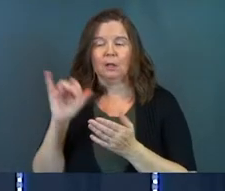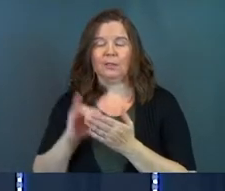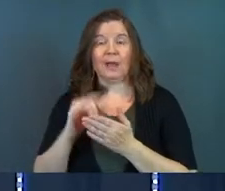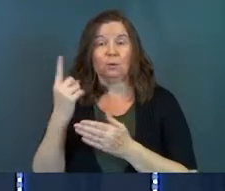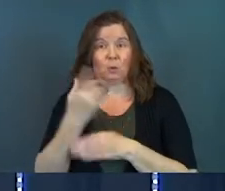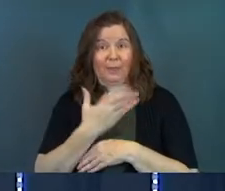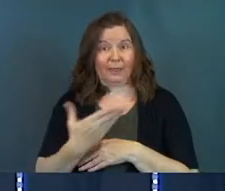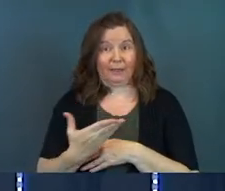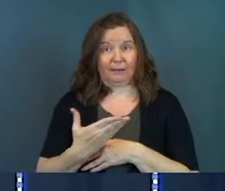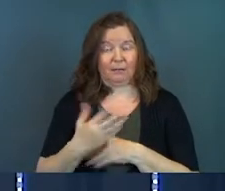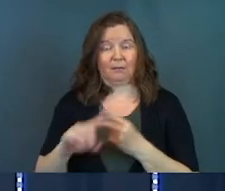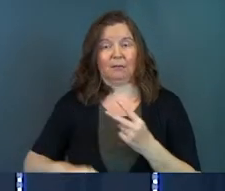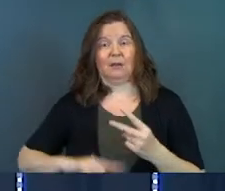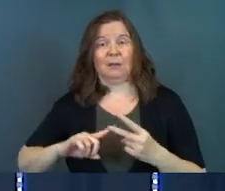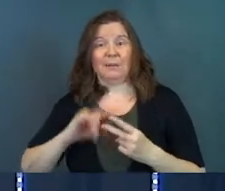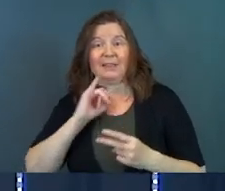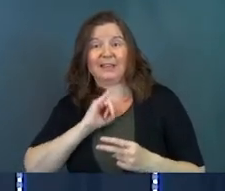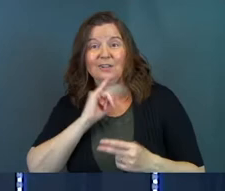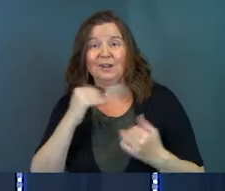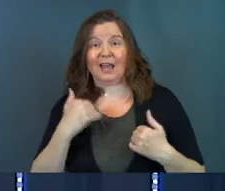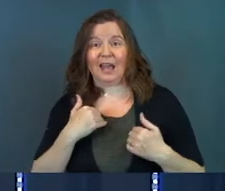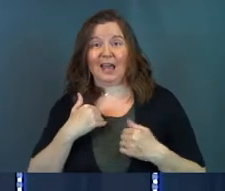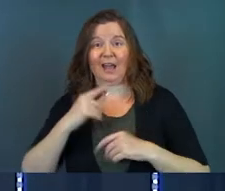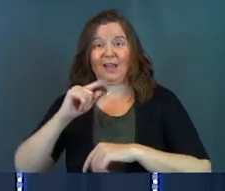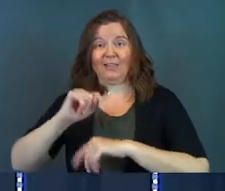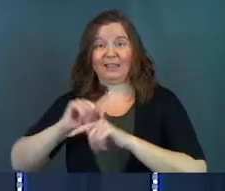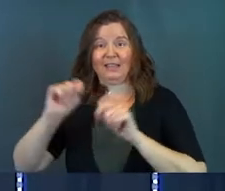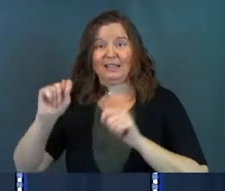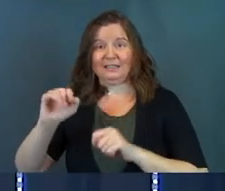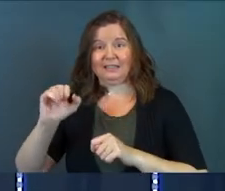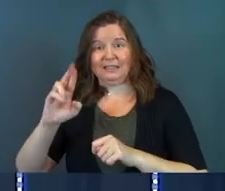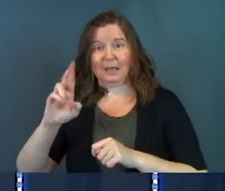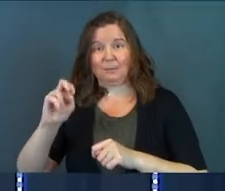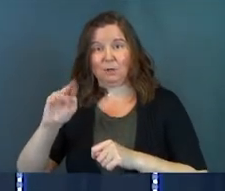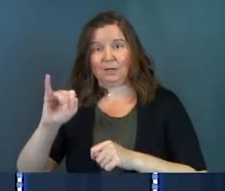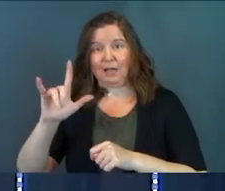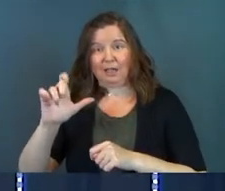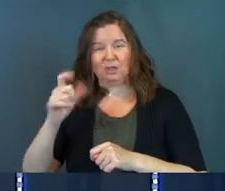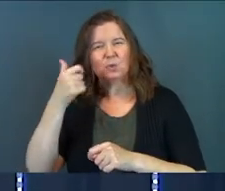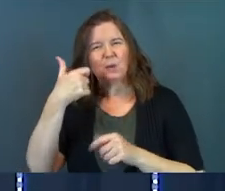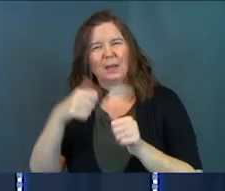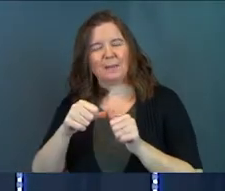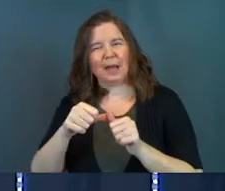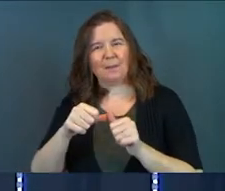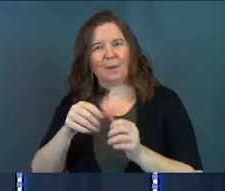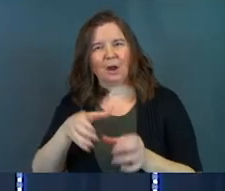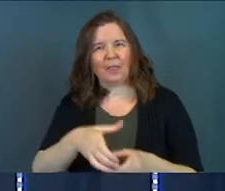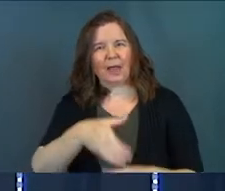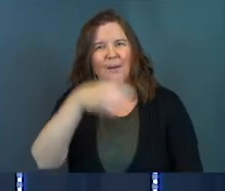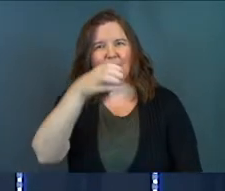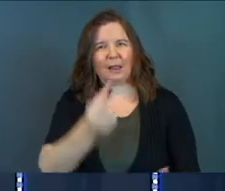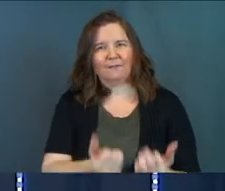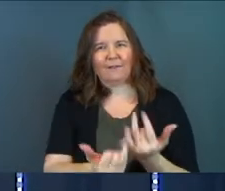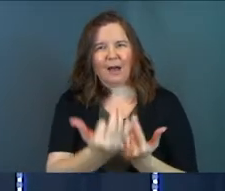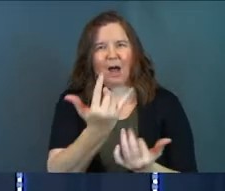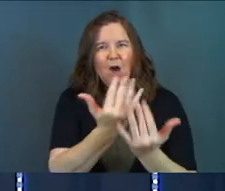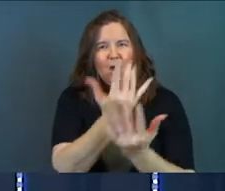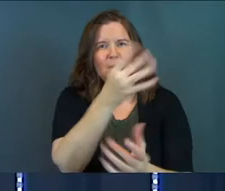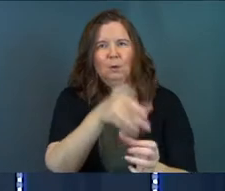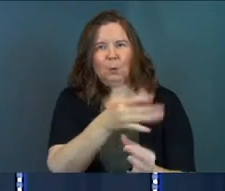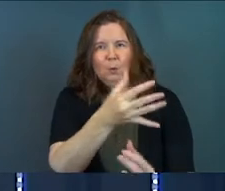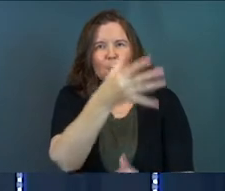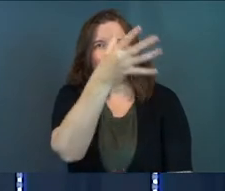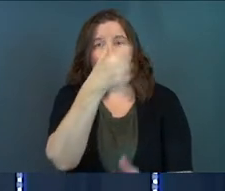that was one thing. But the Israelites had the tabernacle and it followed them. Do you remember the pillar of fire and the pillar of cloud? It was the